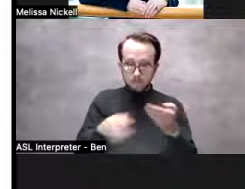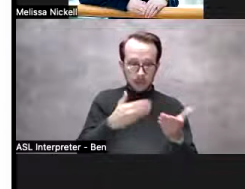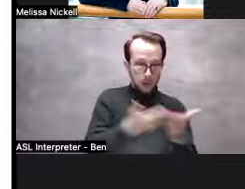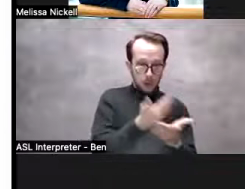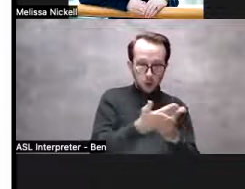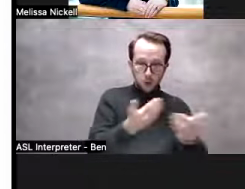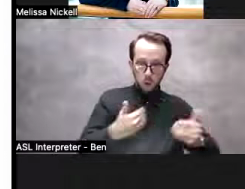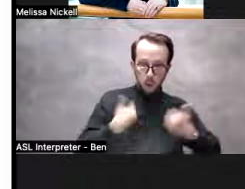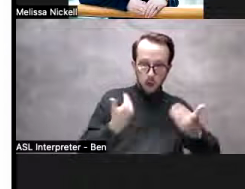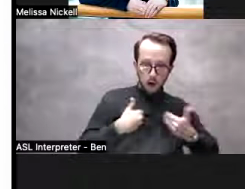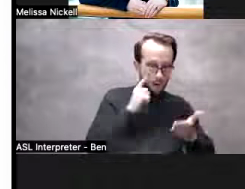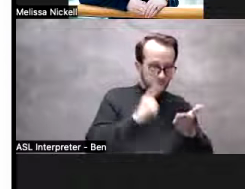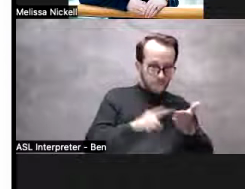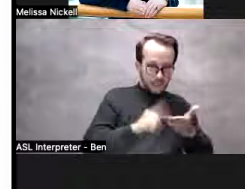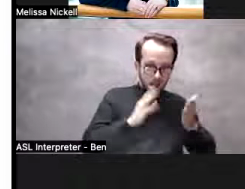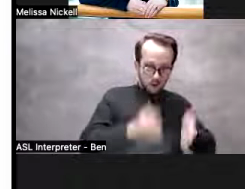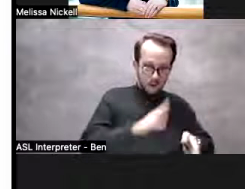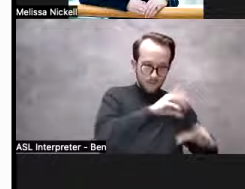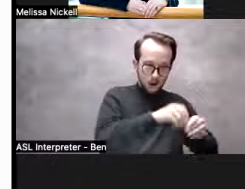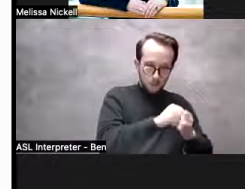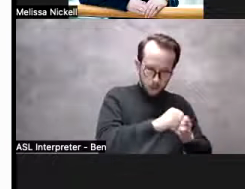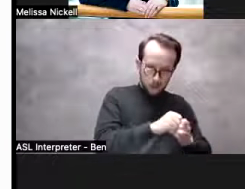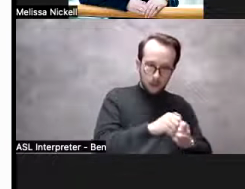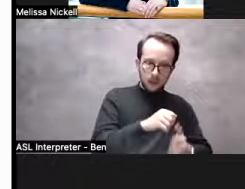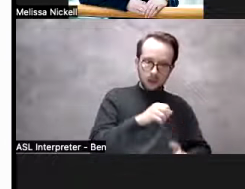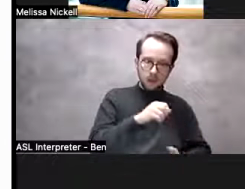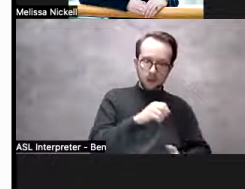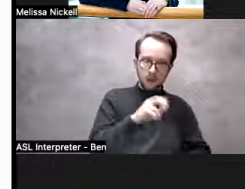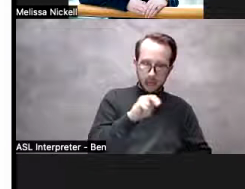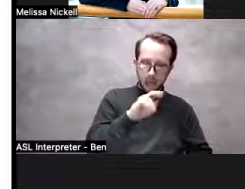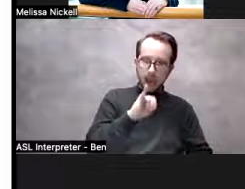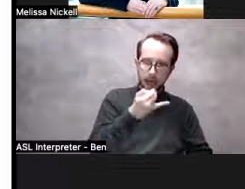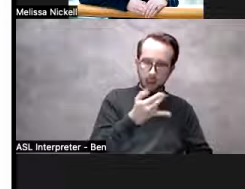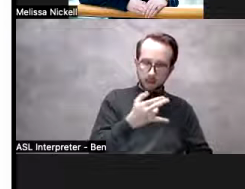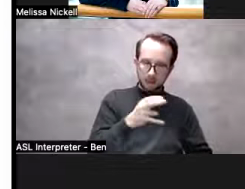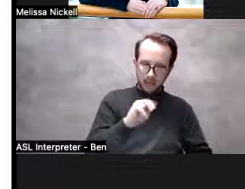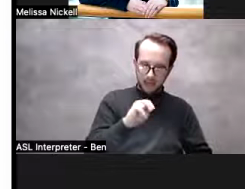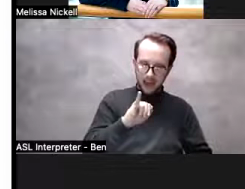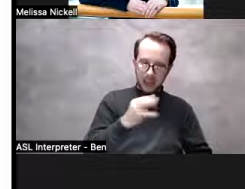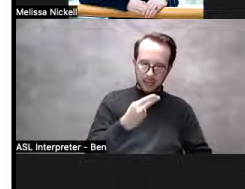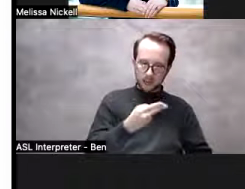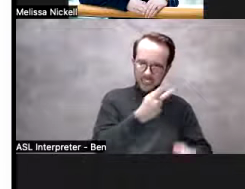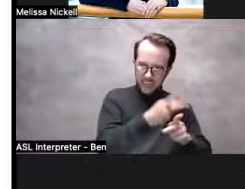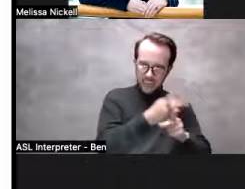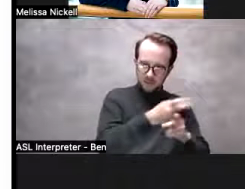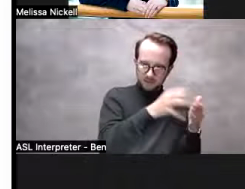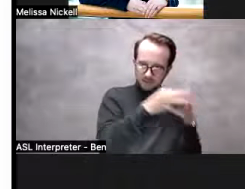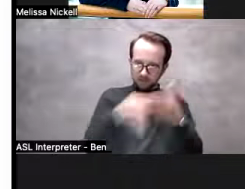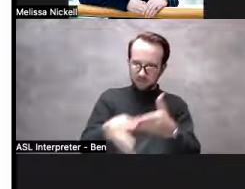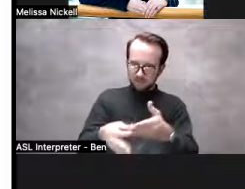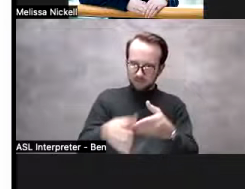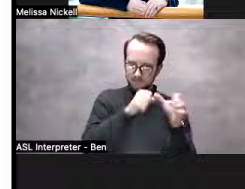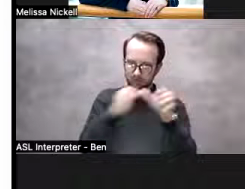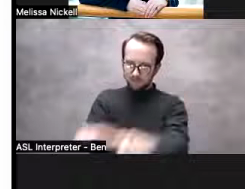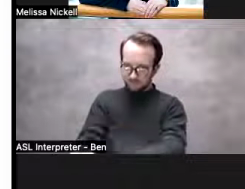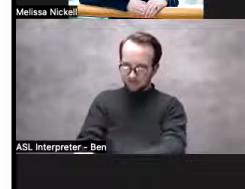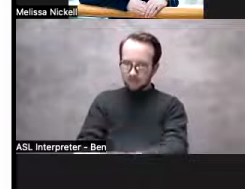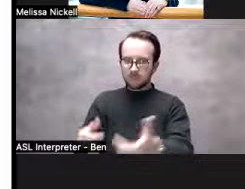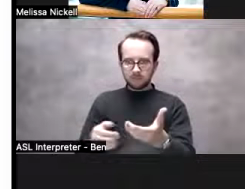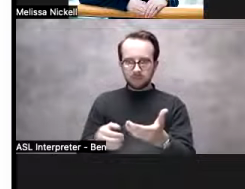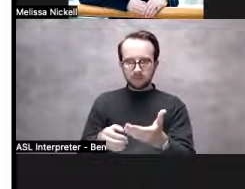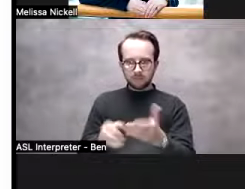involved with NIH research continues. And so it's really, from their perspective, it's really important